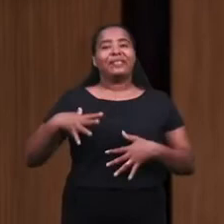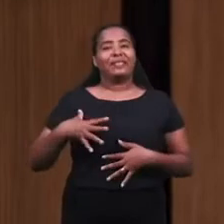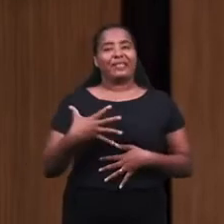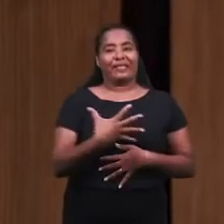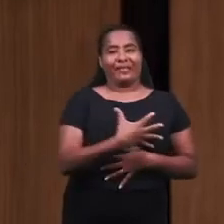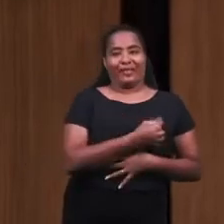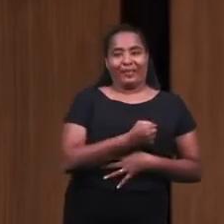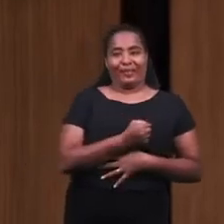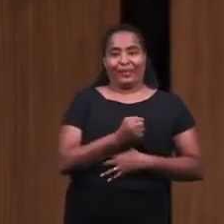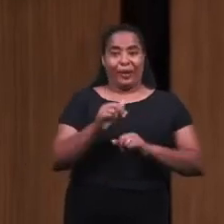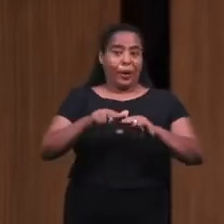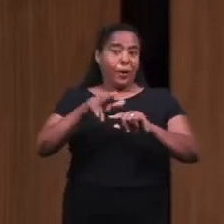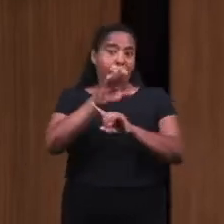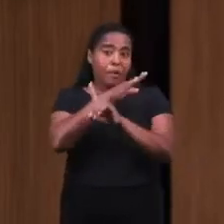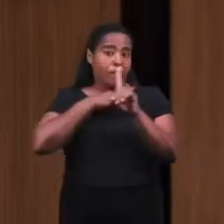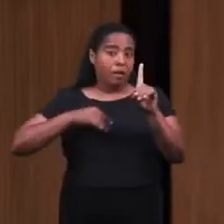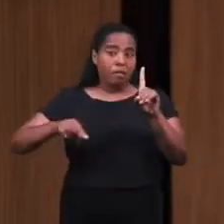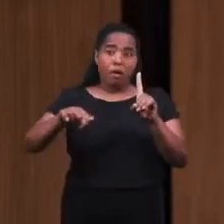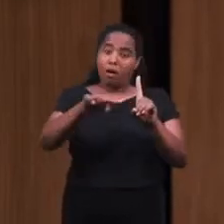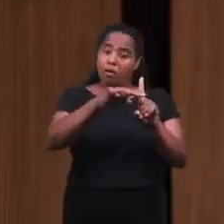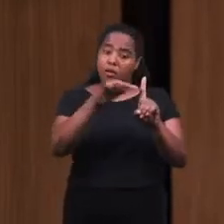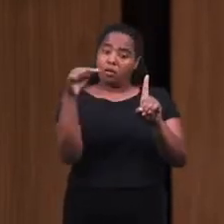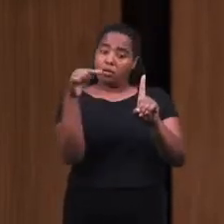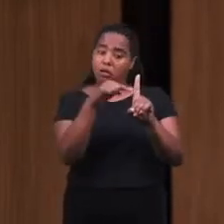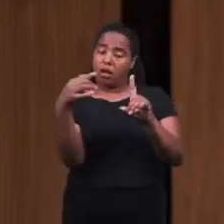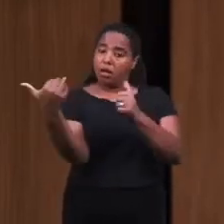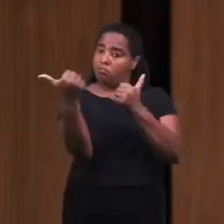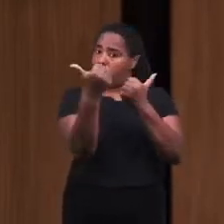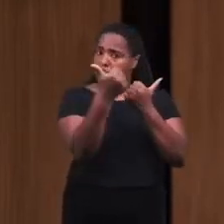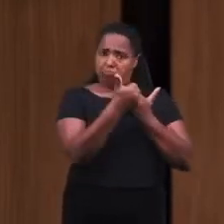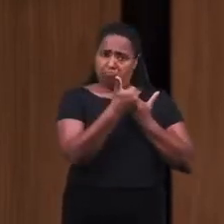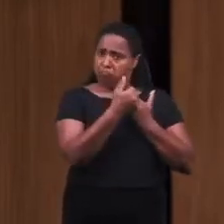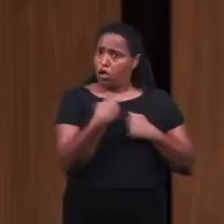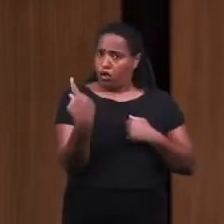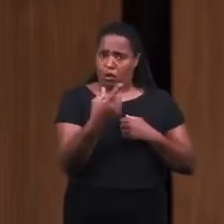salvation, for the sacrifice of the Lord Jesus for our lives.